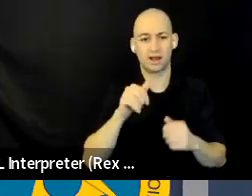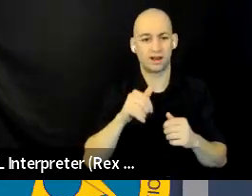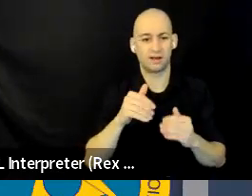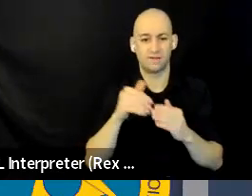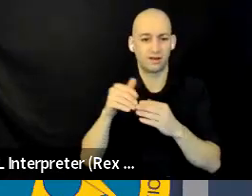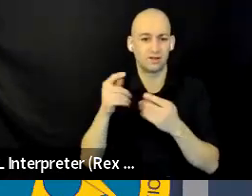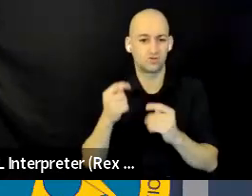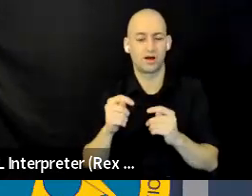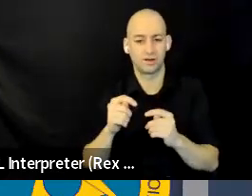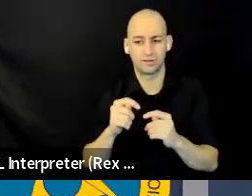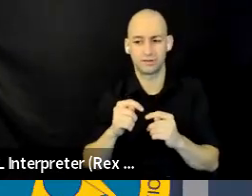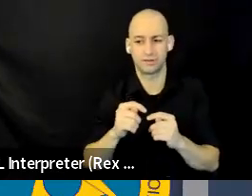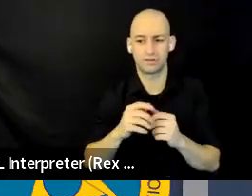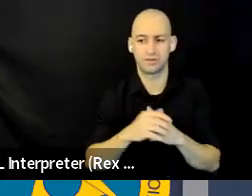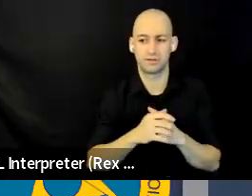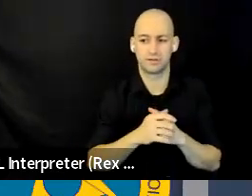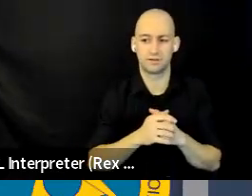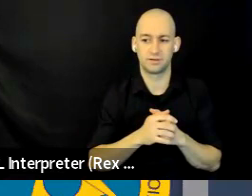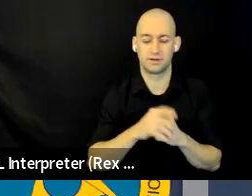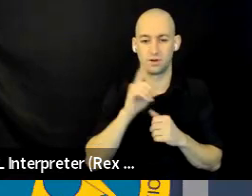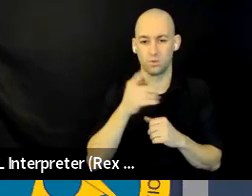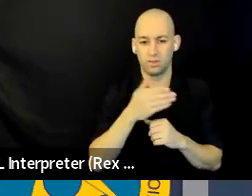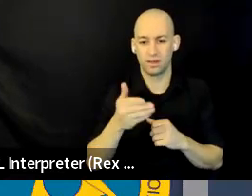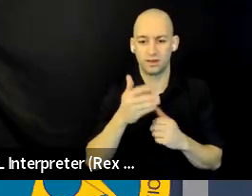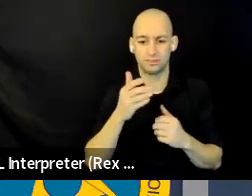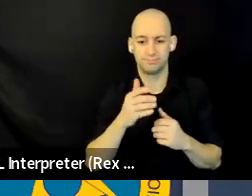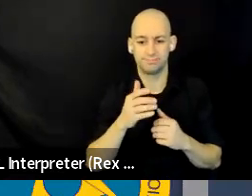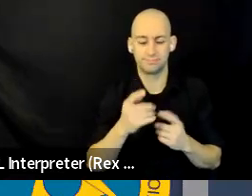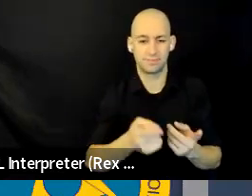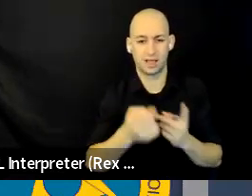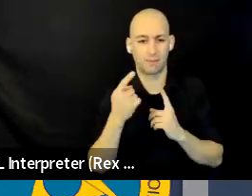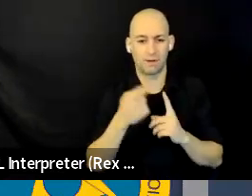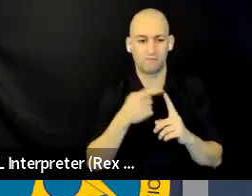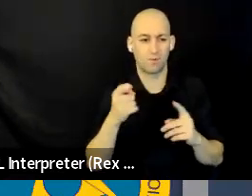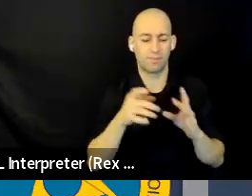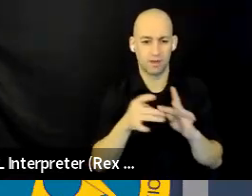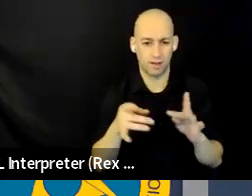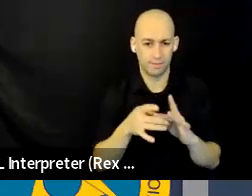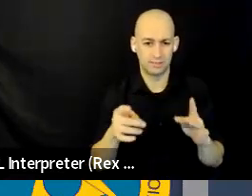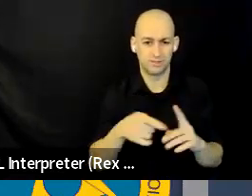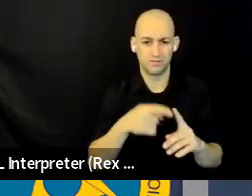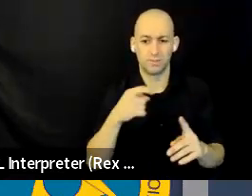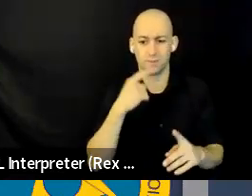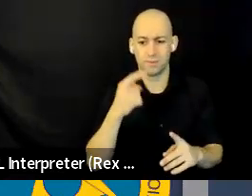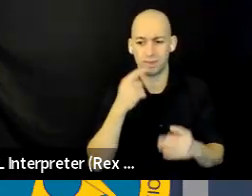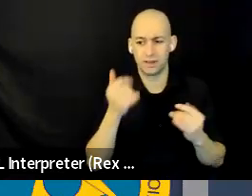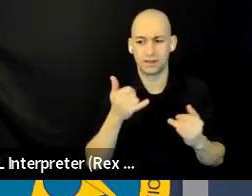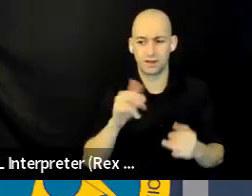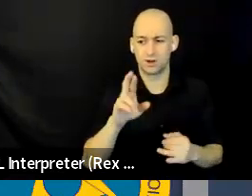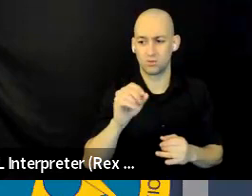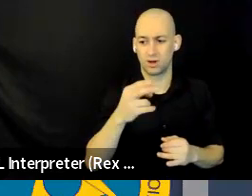right? I wouldn't even attempt it. So one of the things I think that came out of the comments from the public today, including